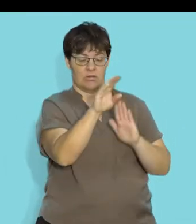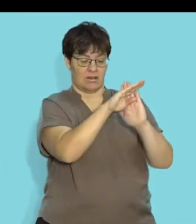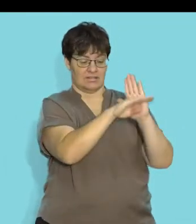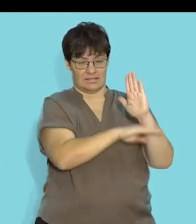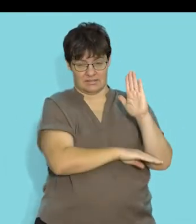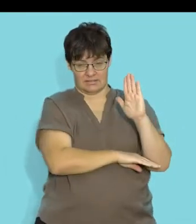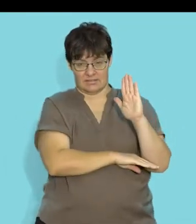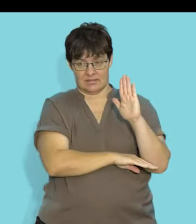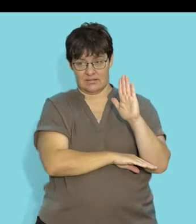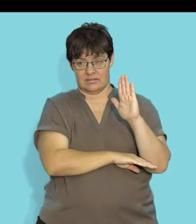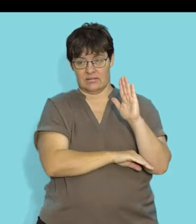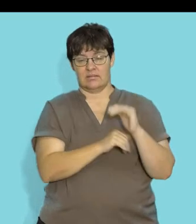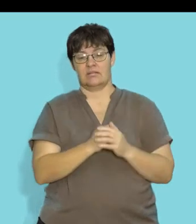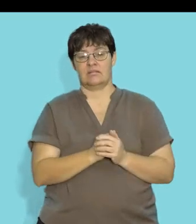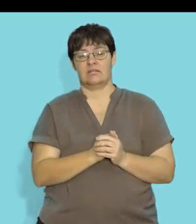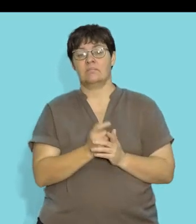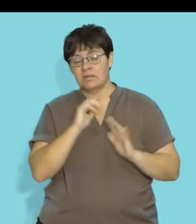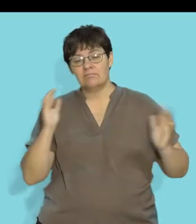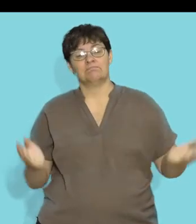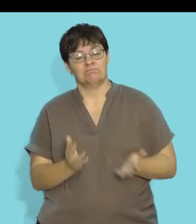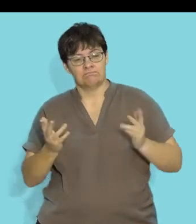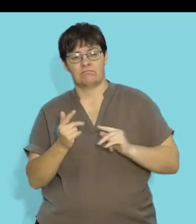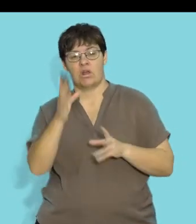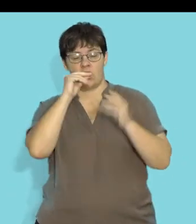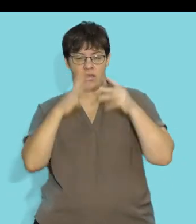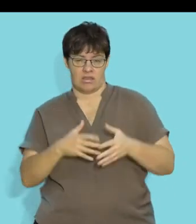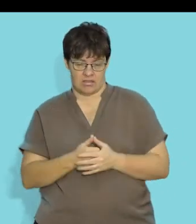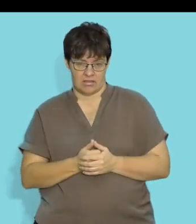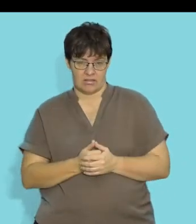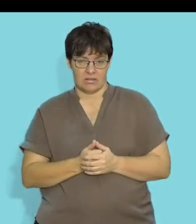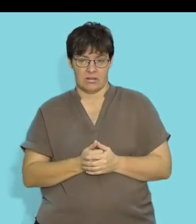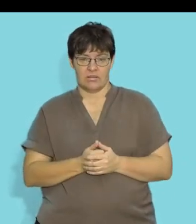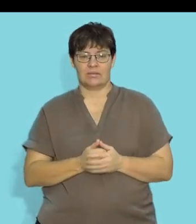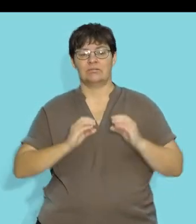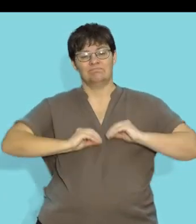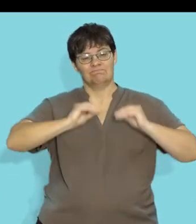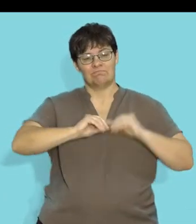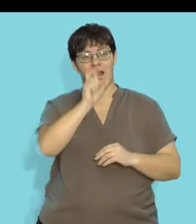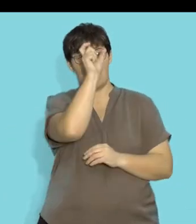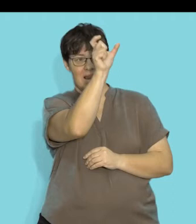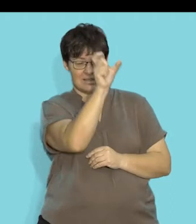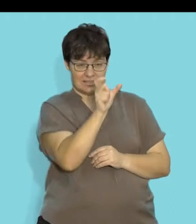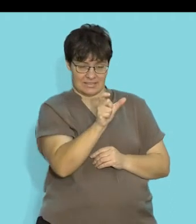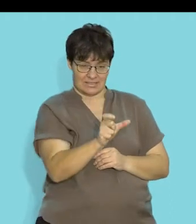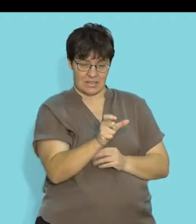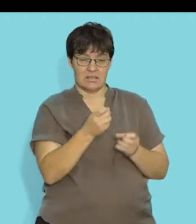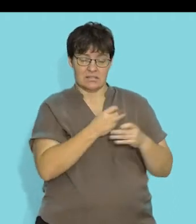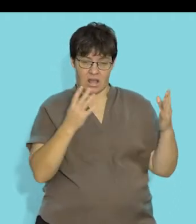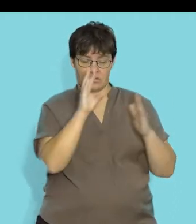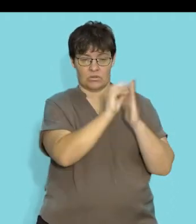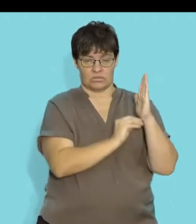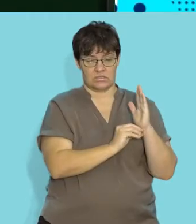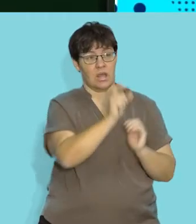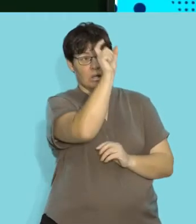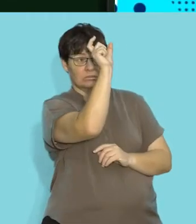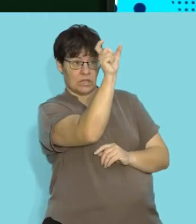terminology list. And I often tend to, encourage the learners that I teach to create a list of terms at the beginning of your